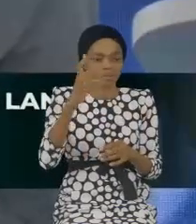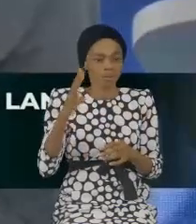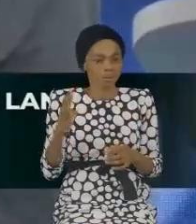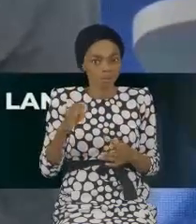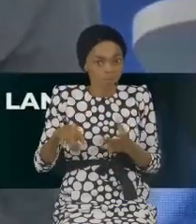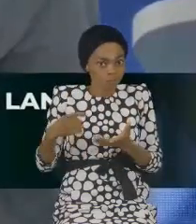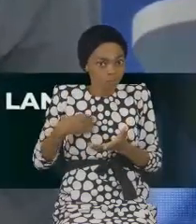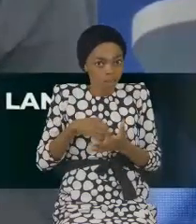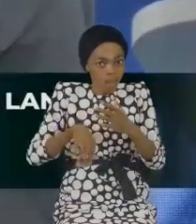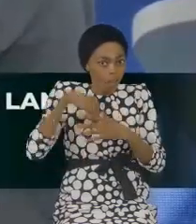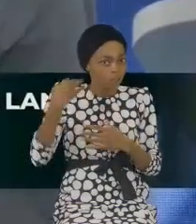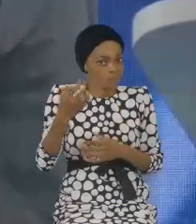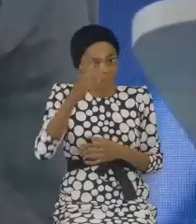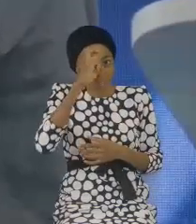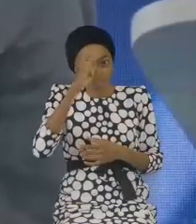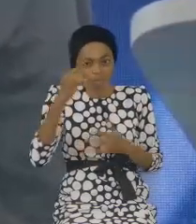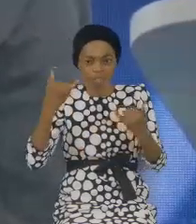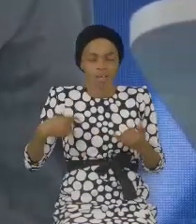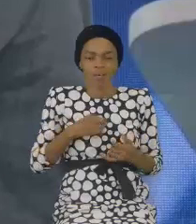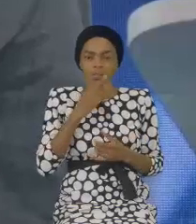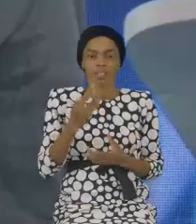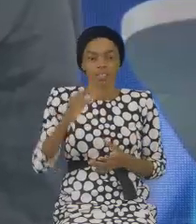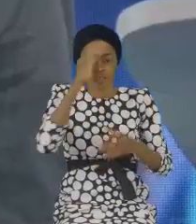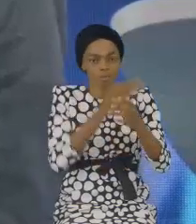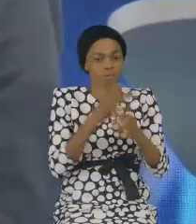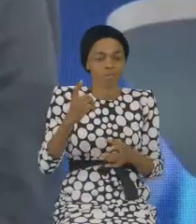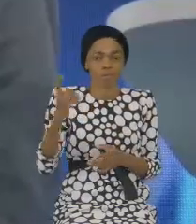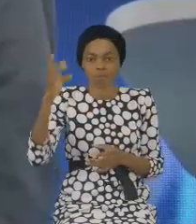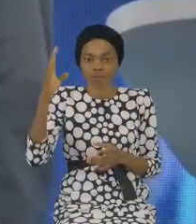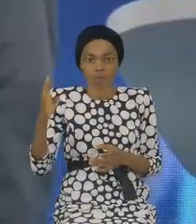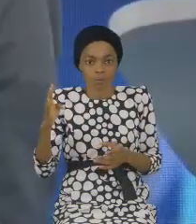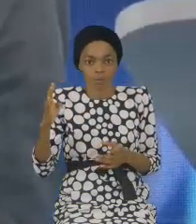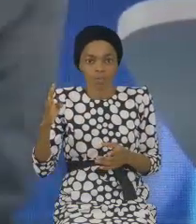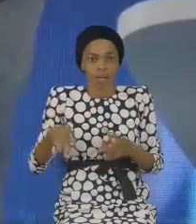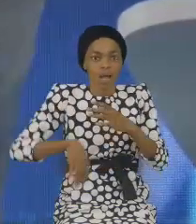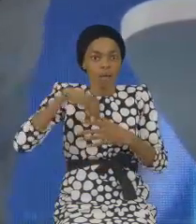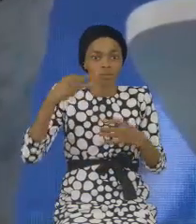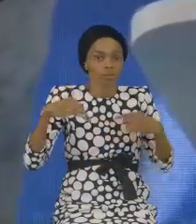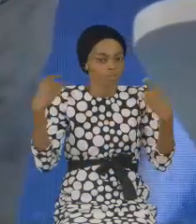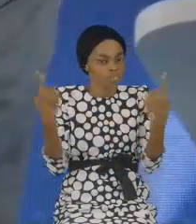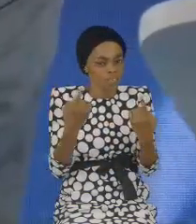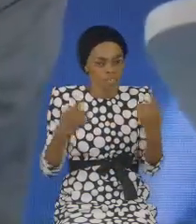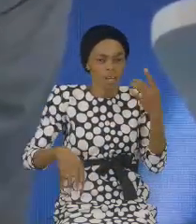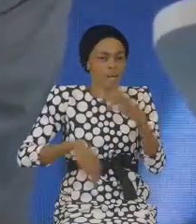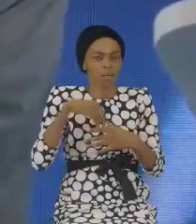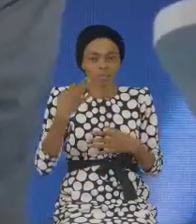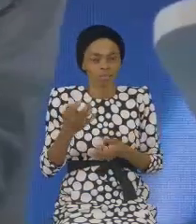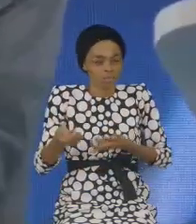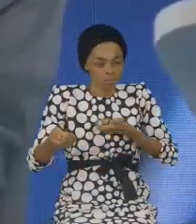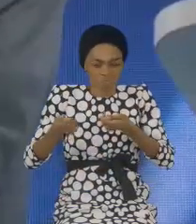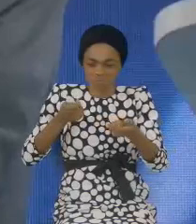out of Egypt. Now are we the sons of God out of sin and out of the dominion